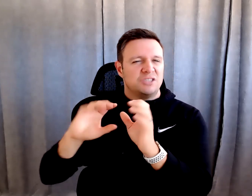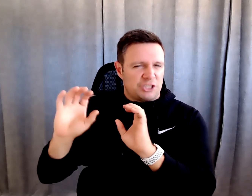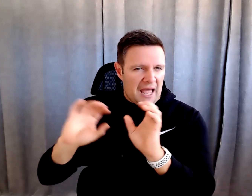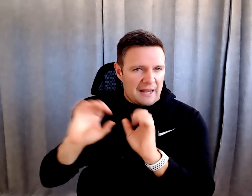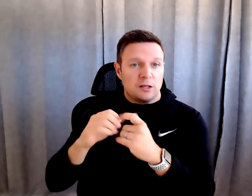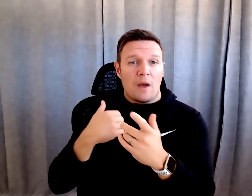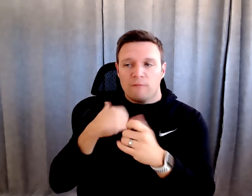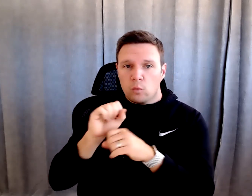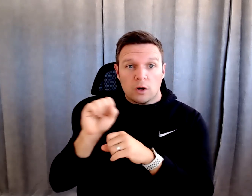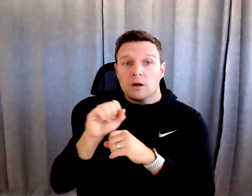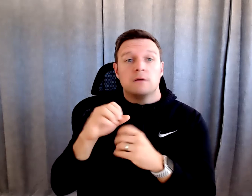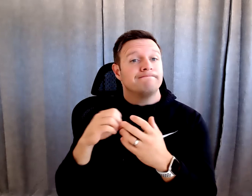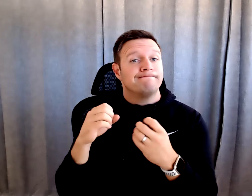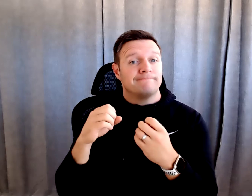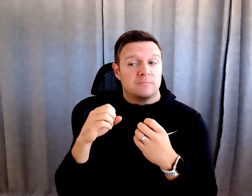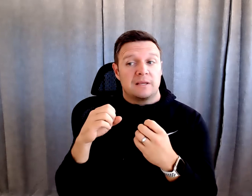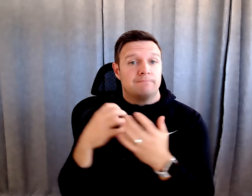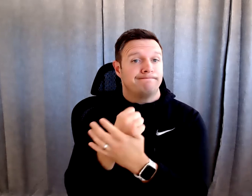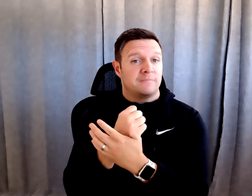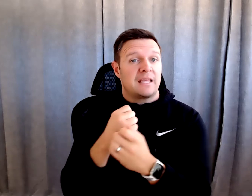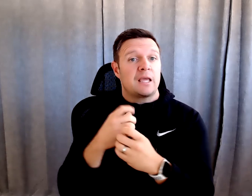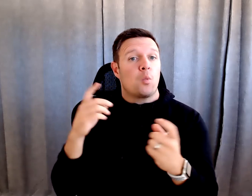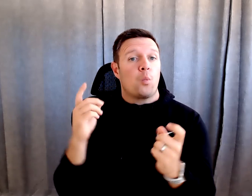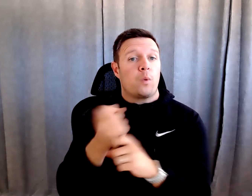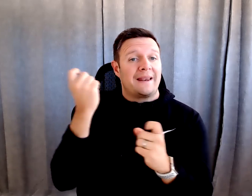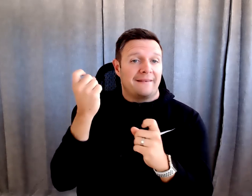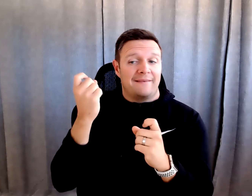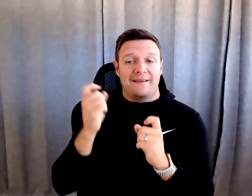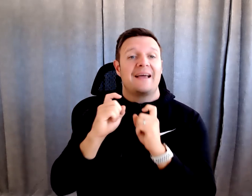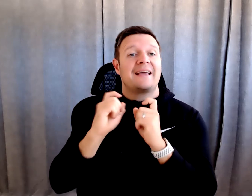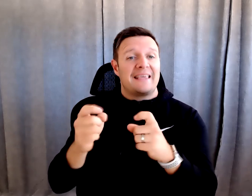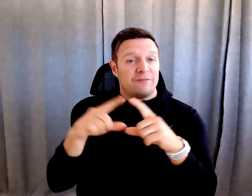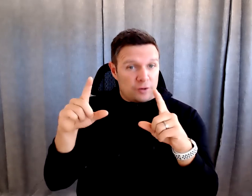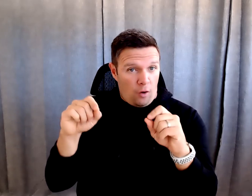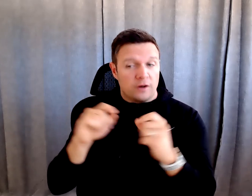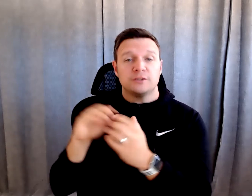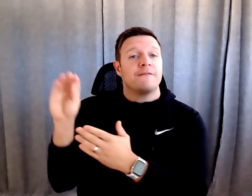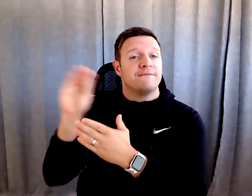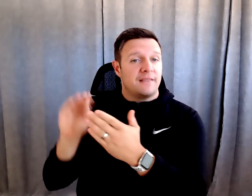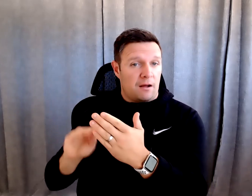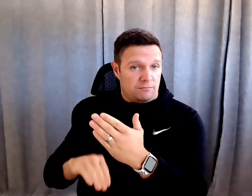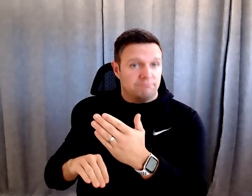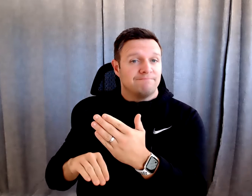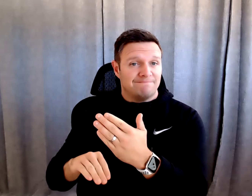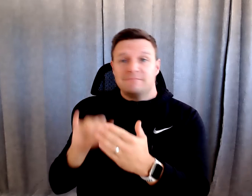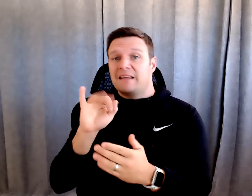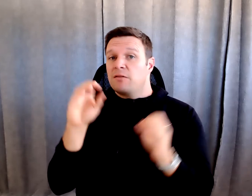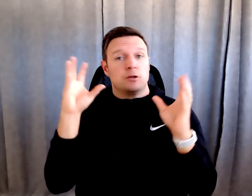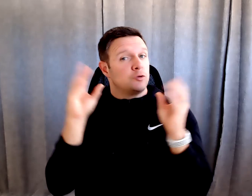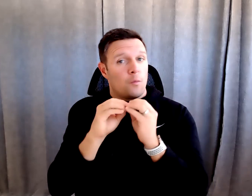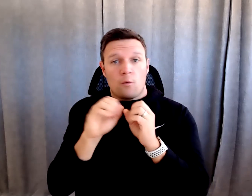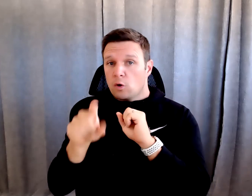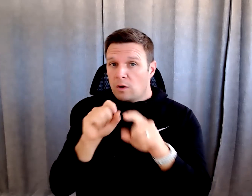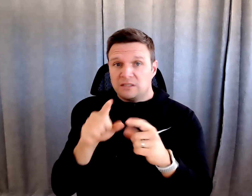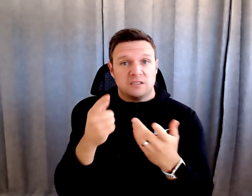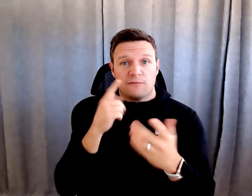opportunity to win a gift card. So you know, make sure that you go in there and complete that. But if there is no more questions for the